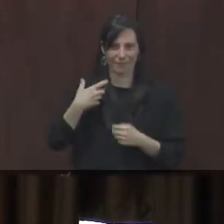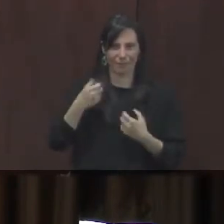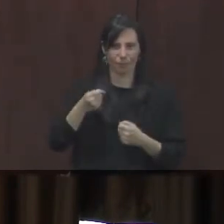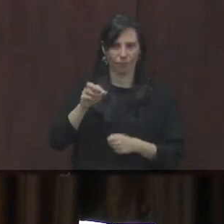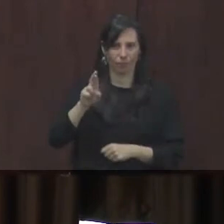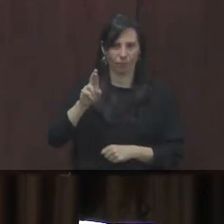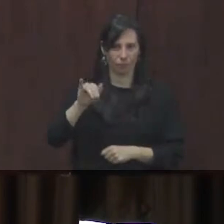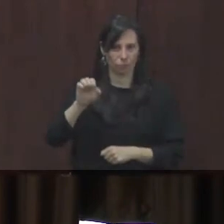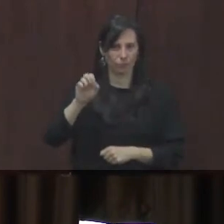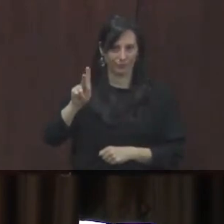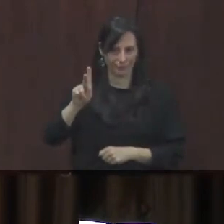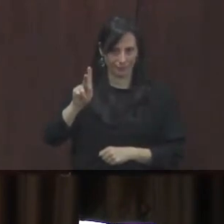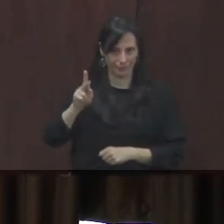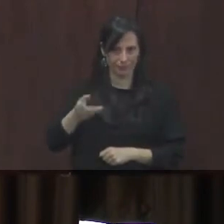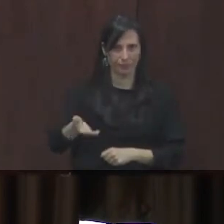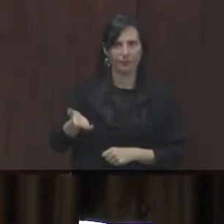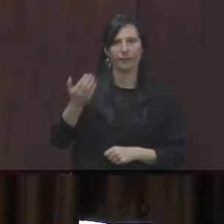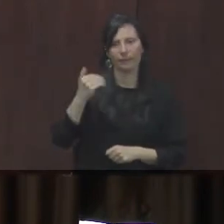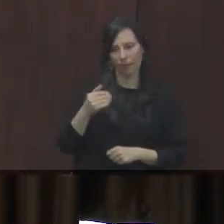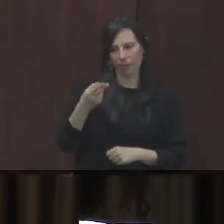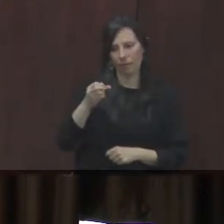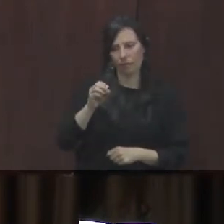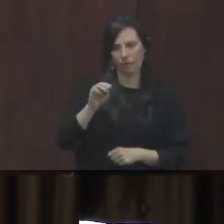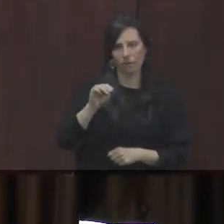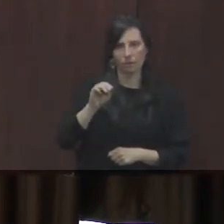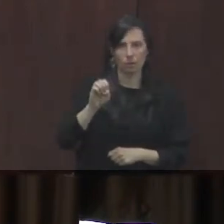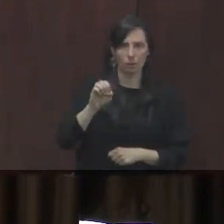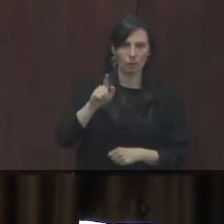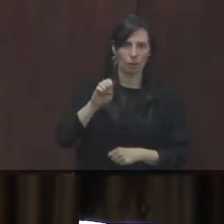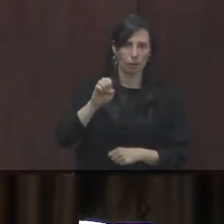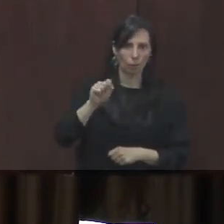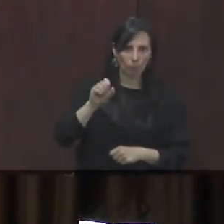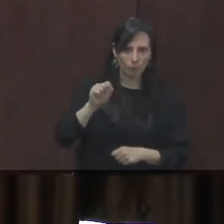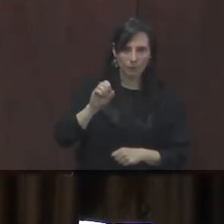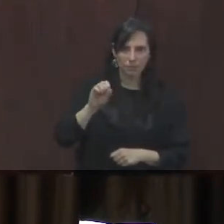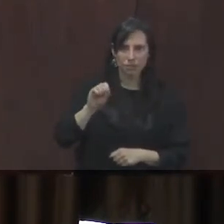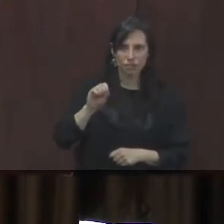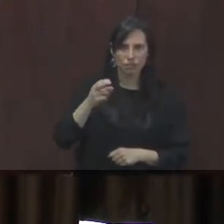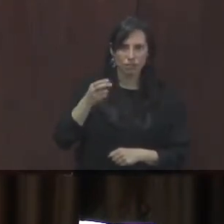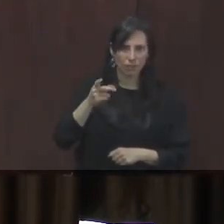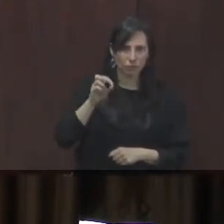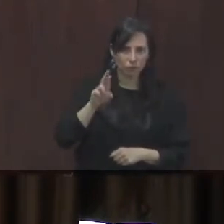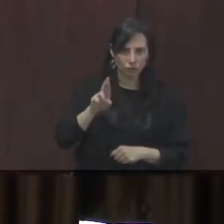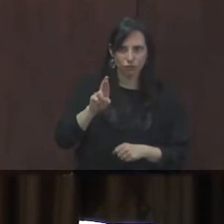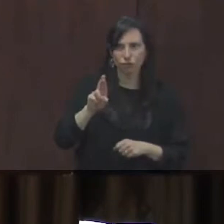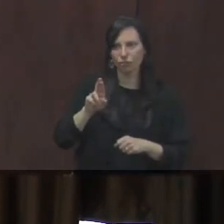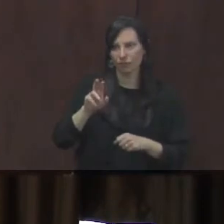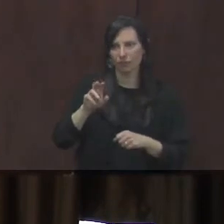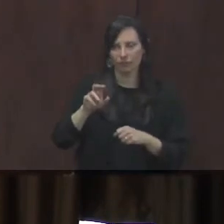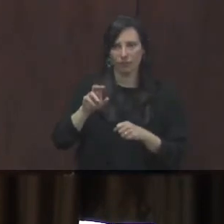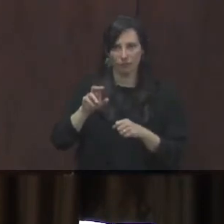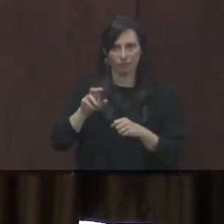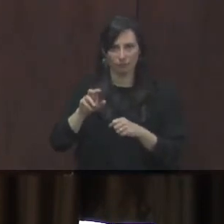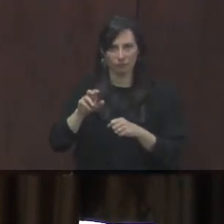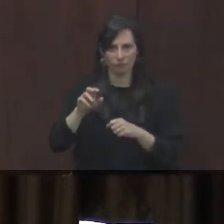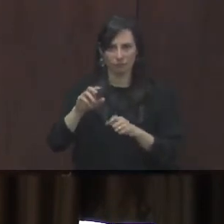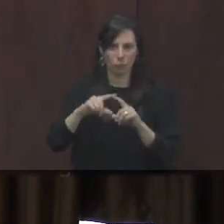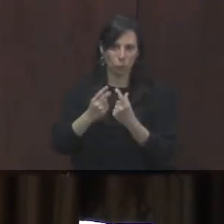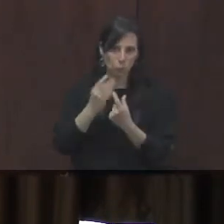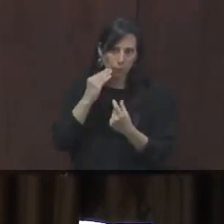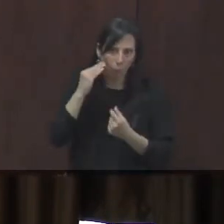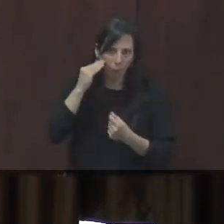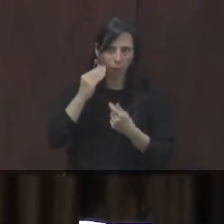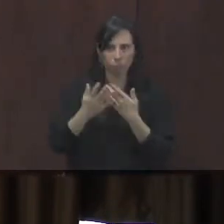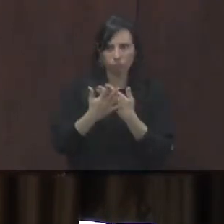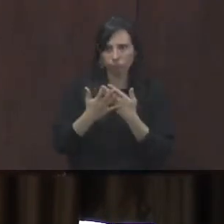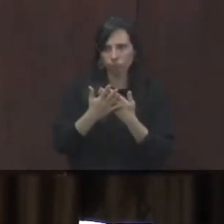incarcerated, congregate, homeless shelters, those types of groups falling in. And then the other essential